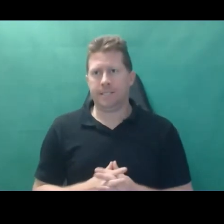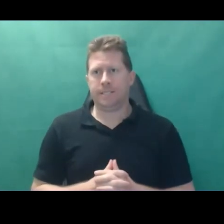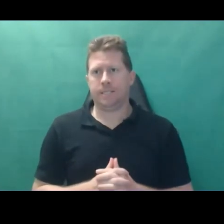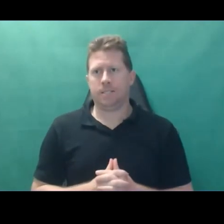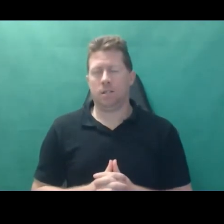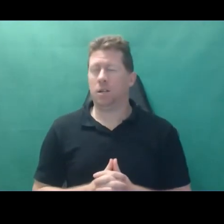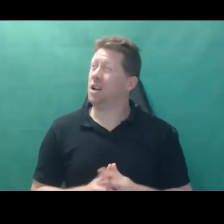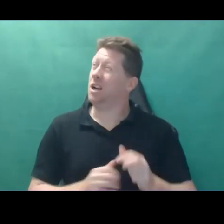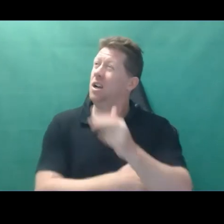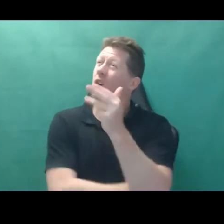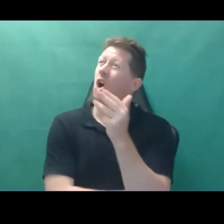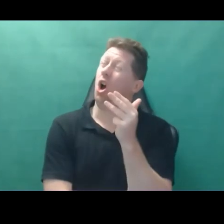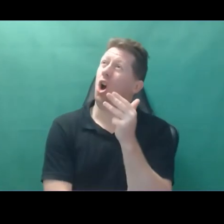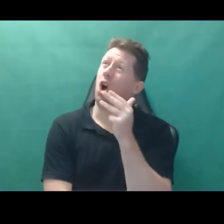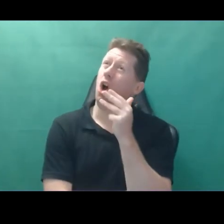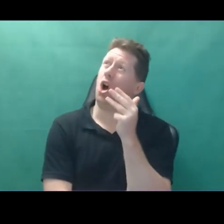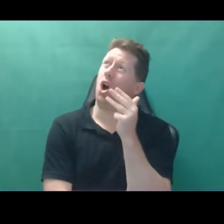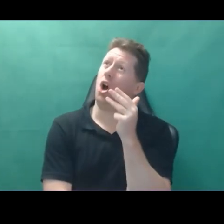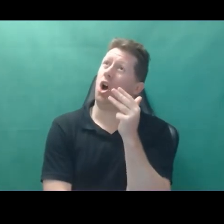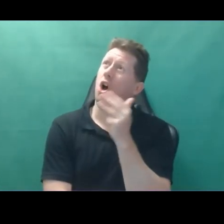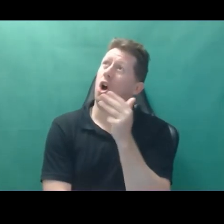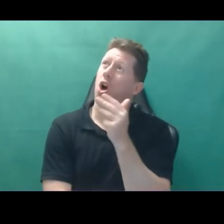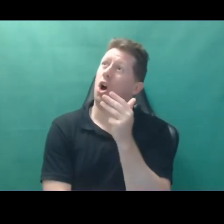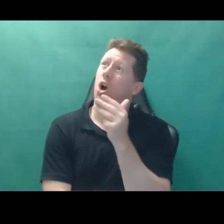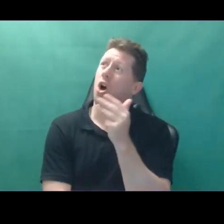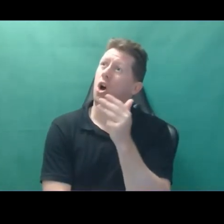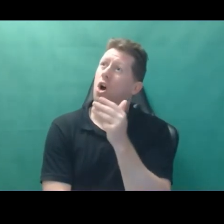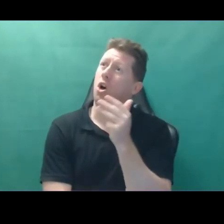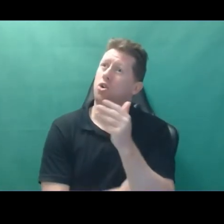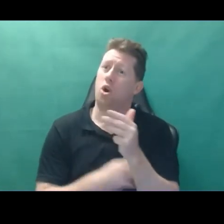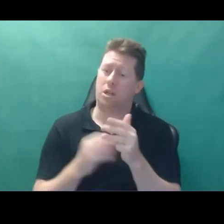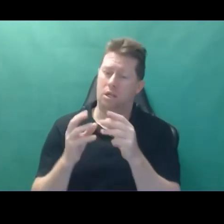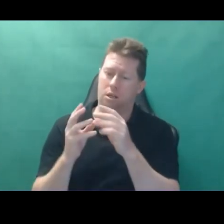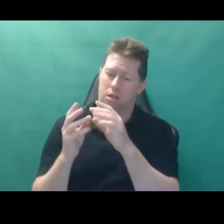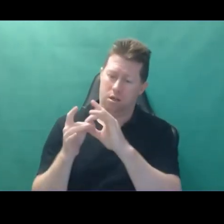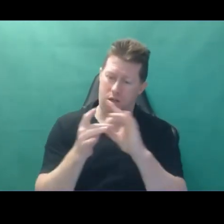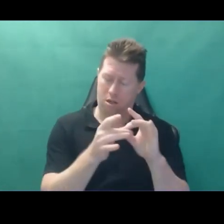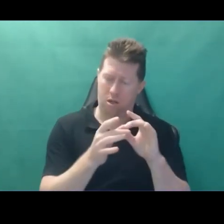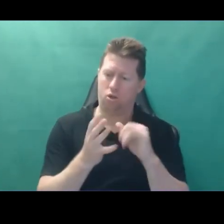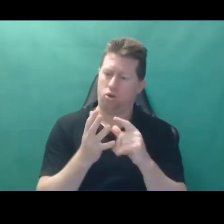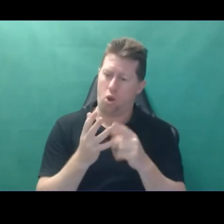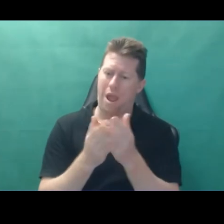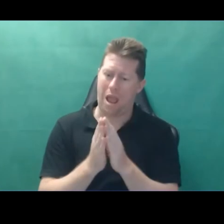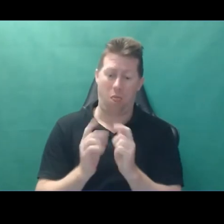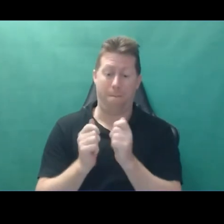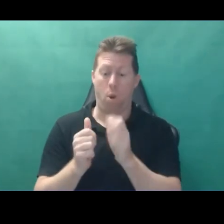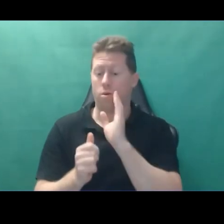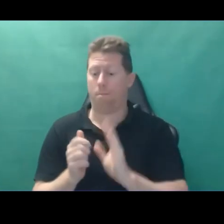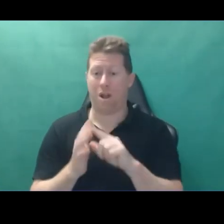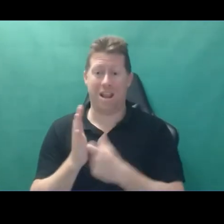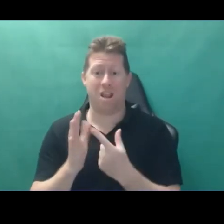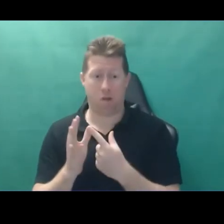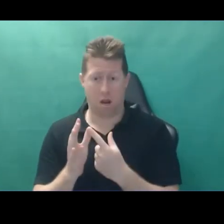1990s, was conjoining the three trends emerging from the postmodern era, the success